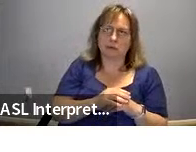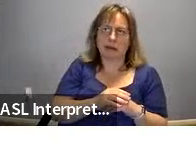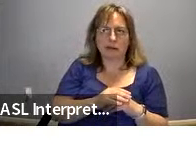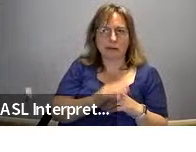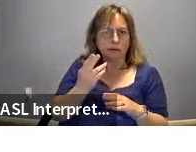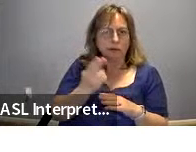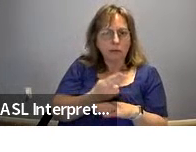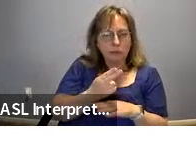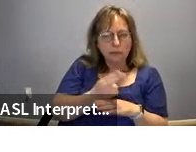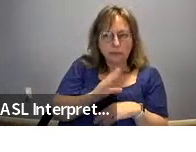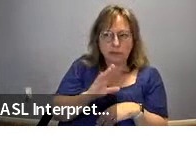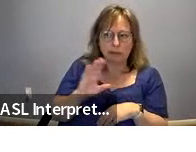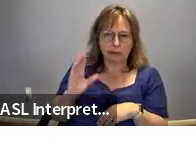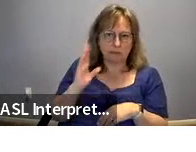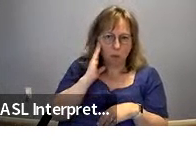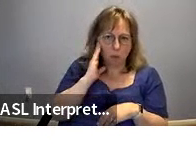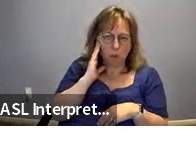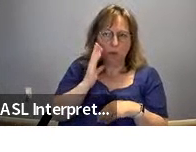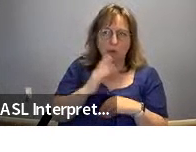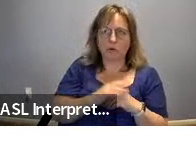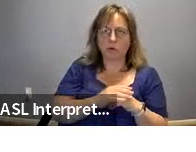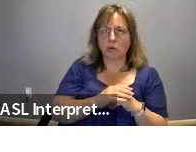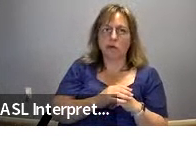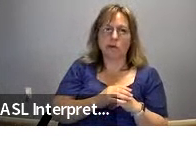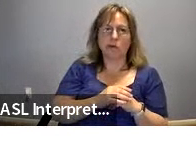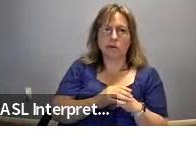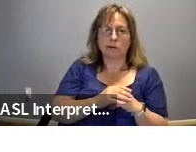device, their phone, to